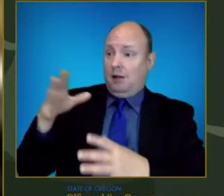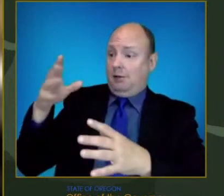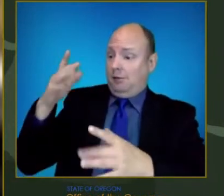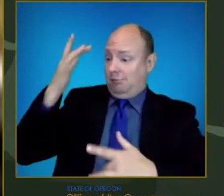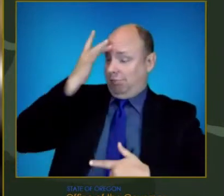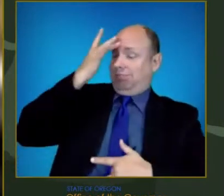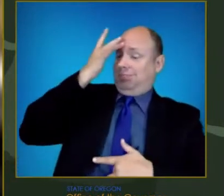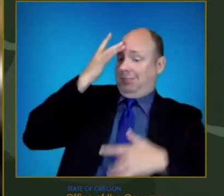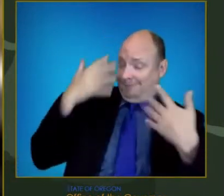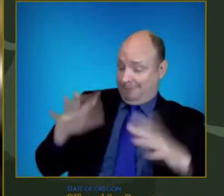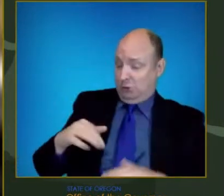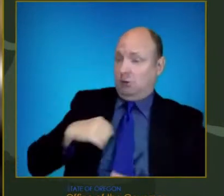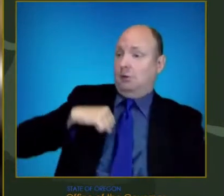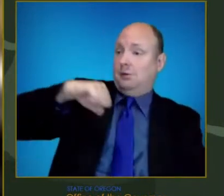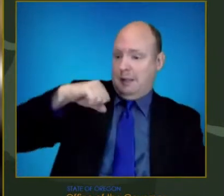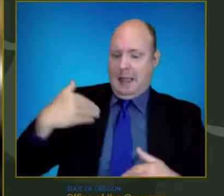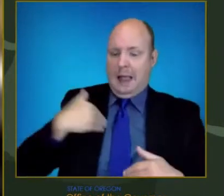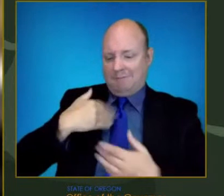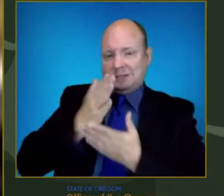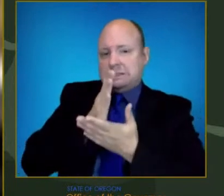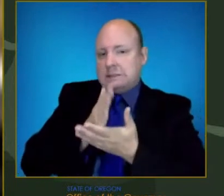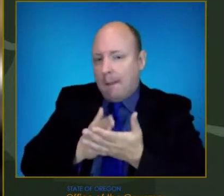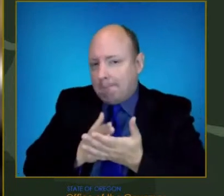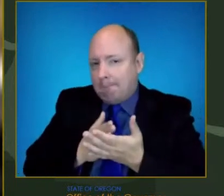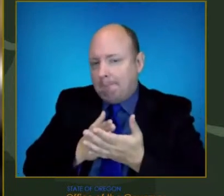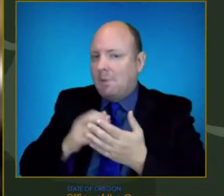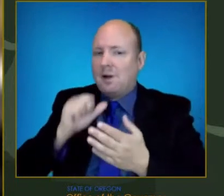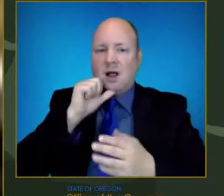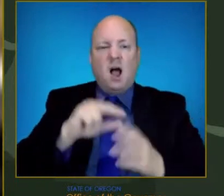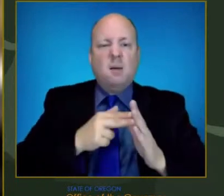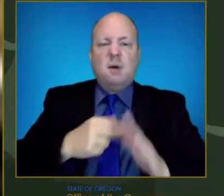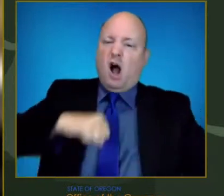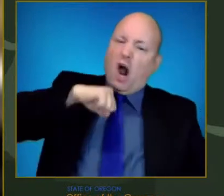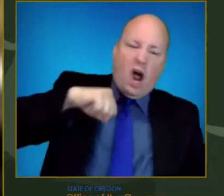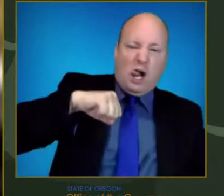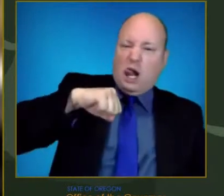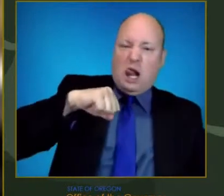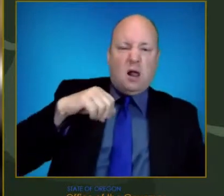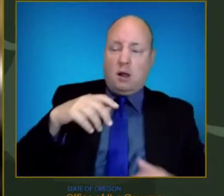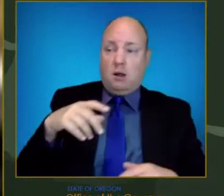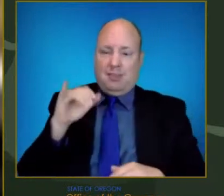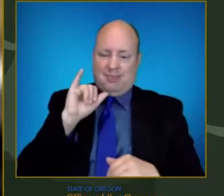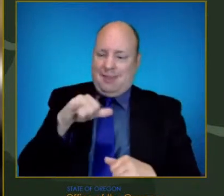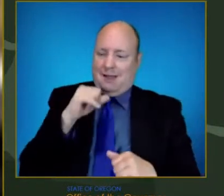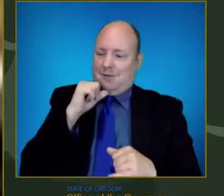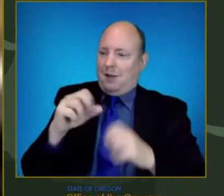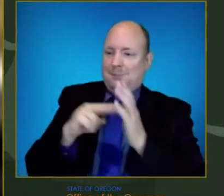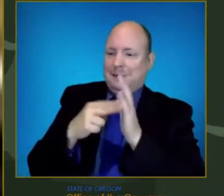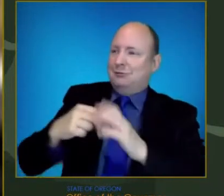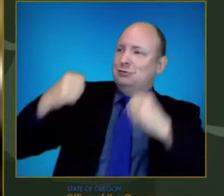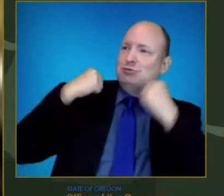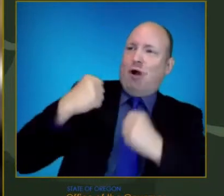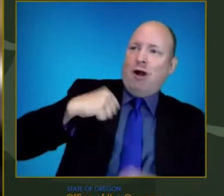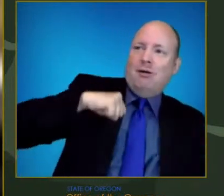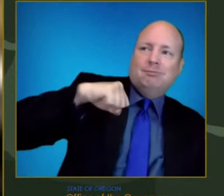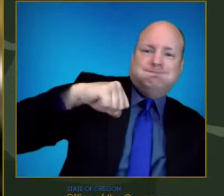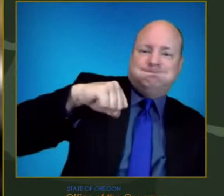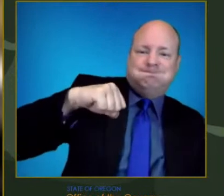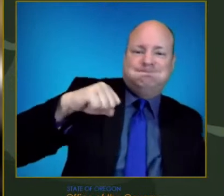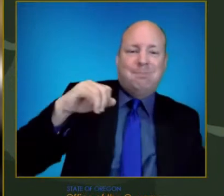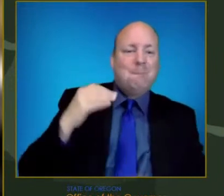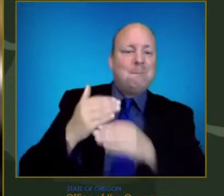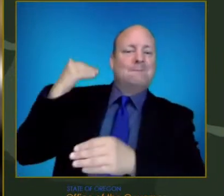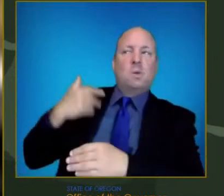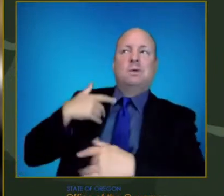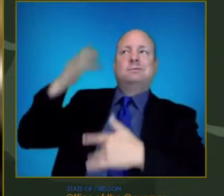it's not solid enough for us to really rely on it. And we also know that with all the studies that have